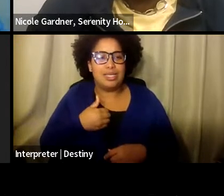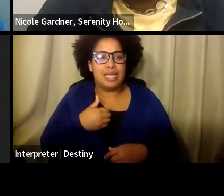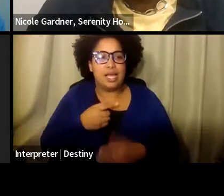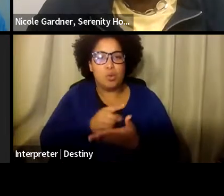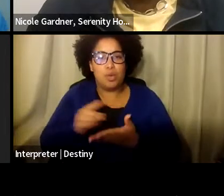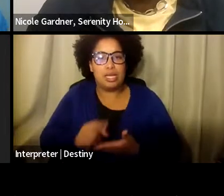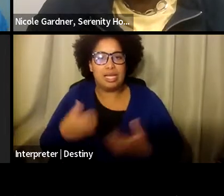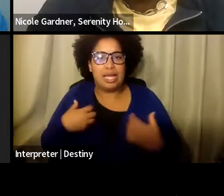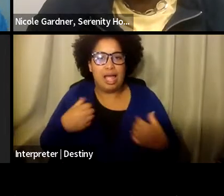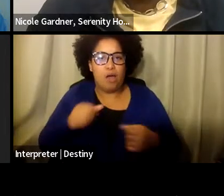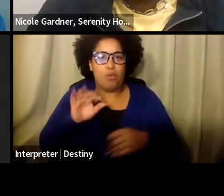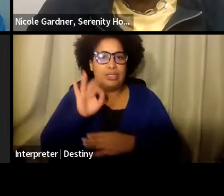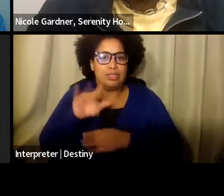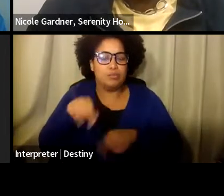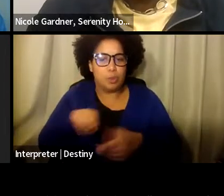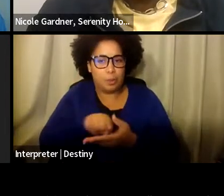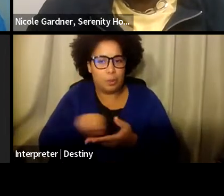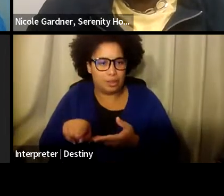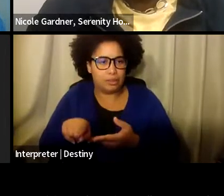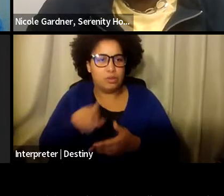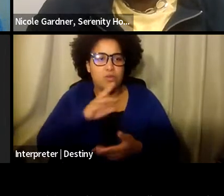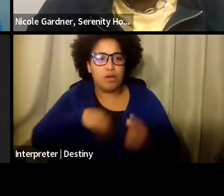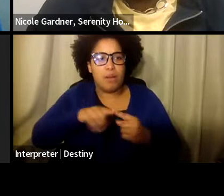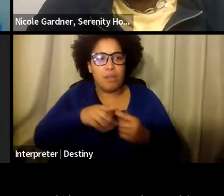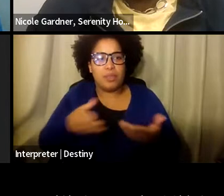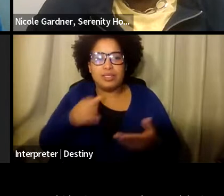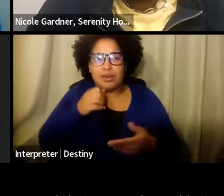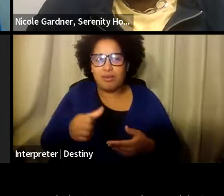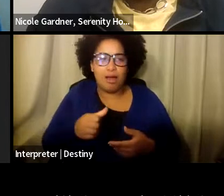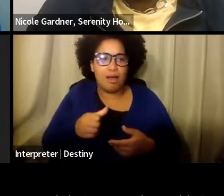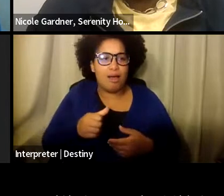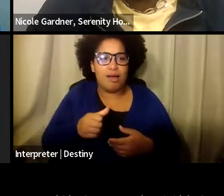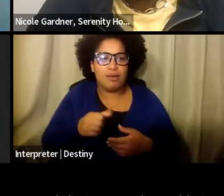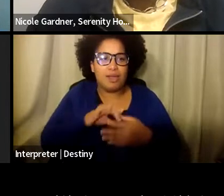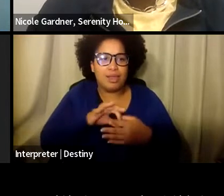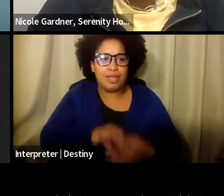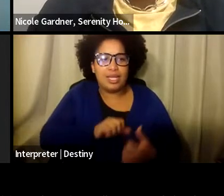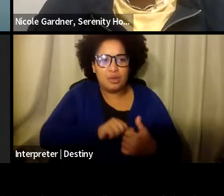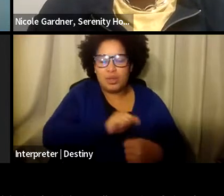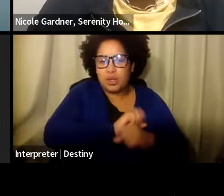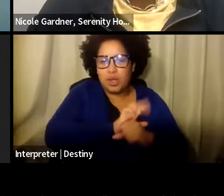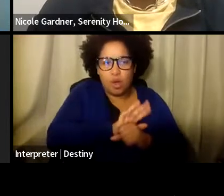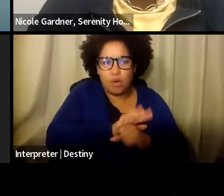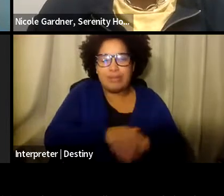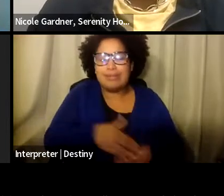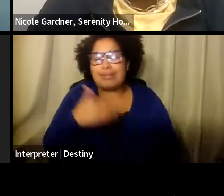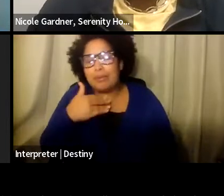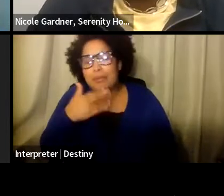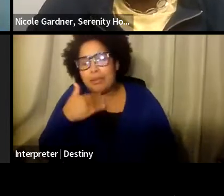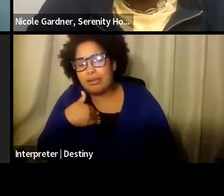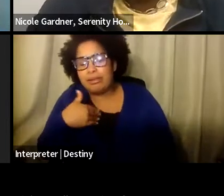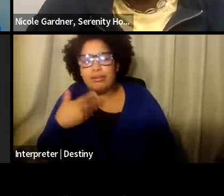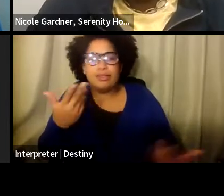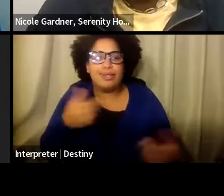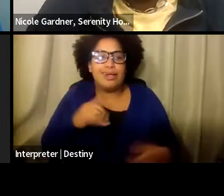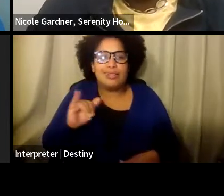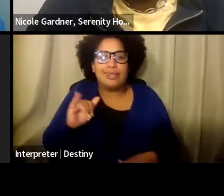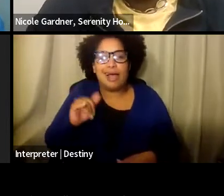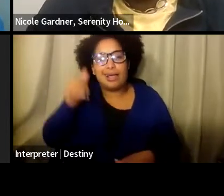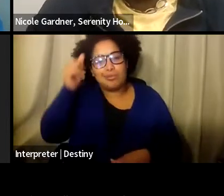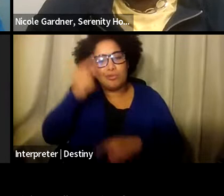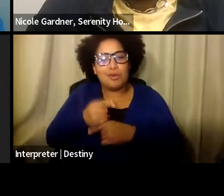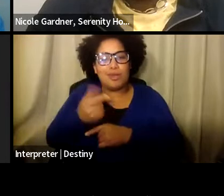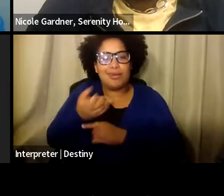week, and talking about things that are not necessarily associated with COVID, diabetes, just like Brother Gary was